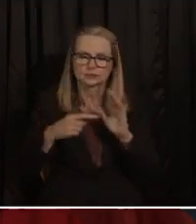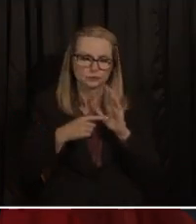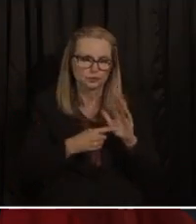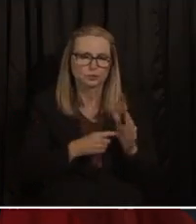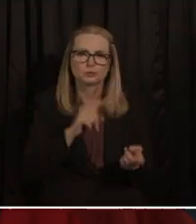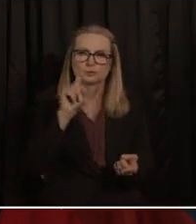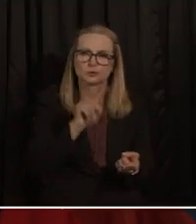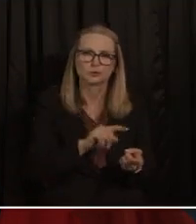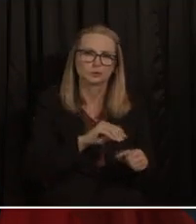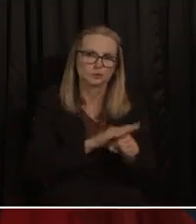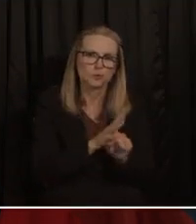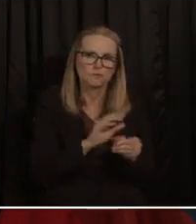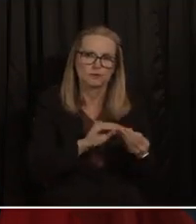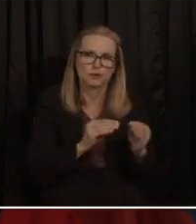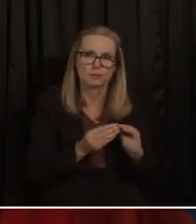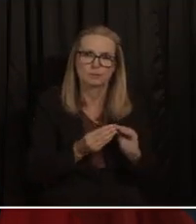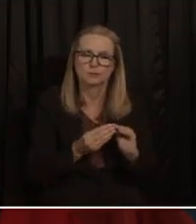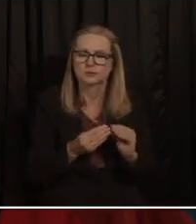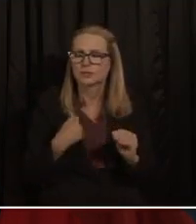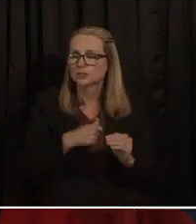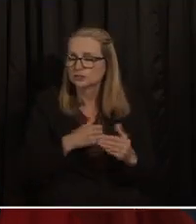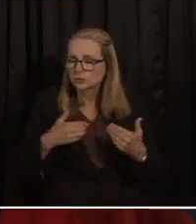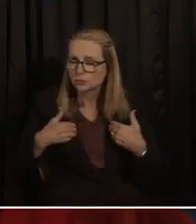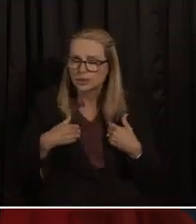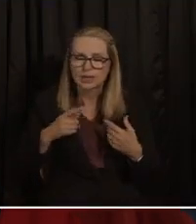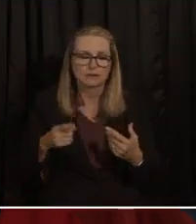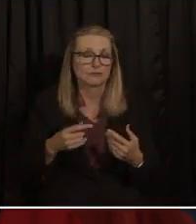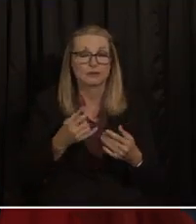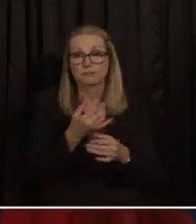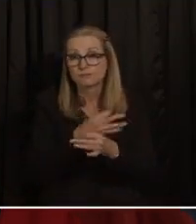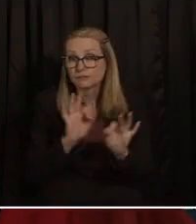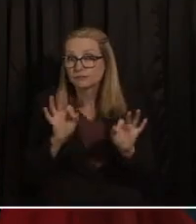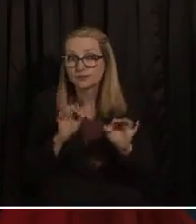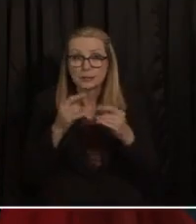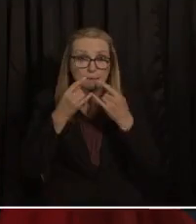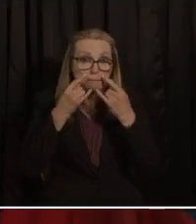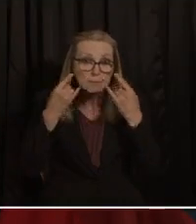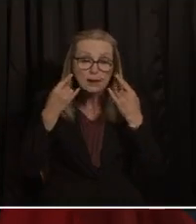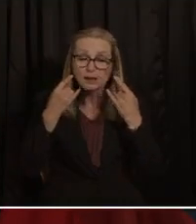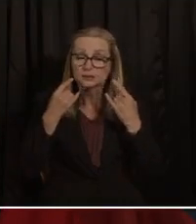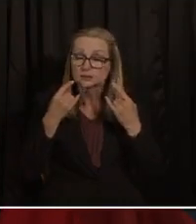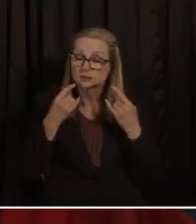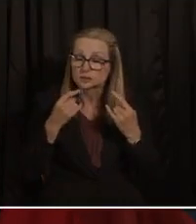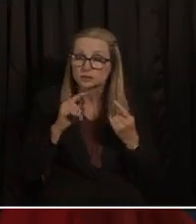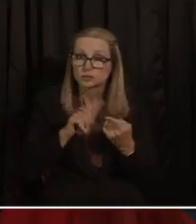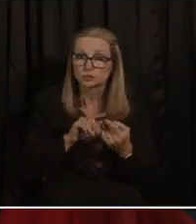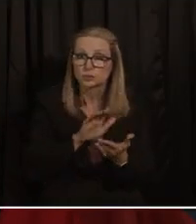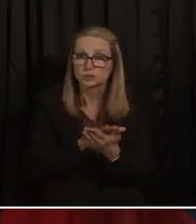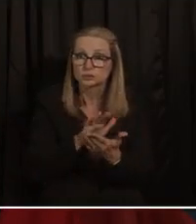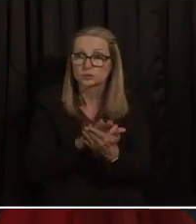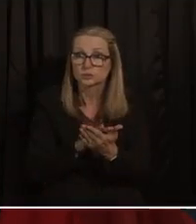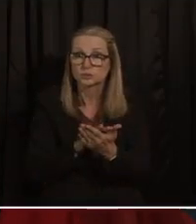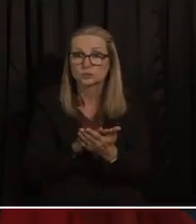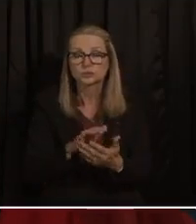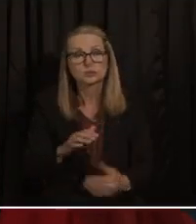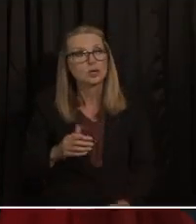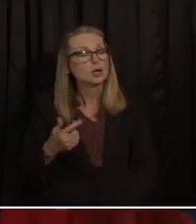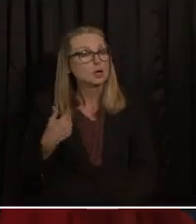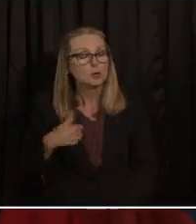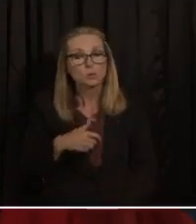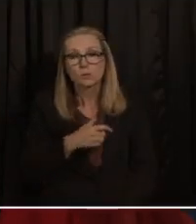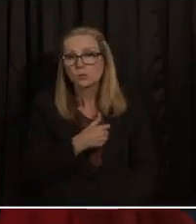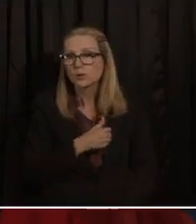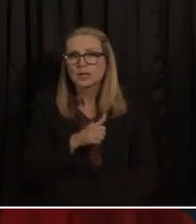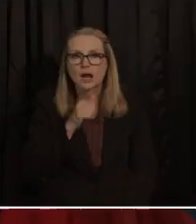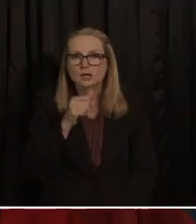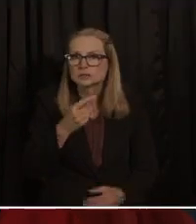mask, delivery programs, free medical grade masks to schools, testing in schools. We are leaving no stone unturned. There is no one